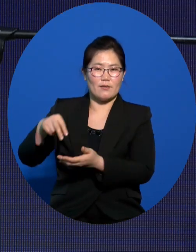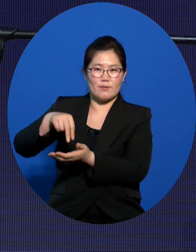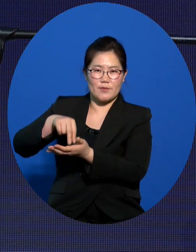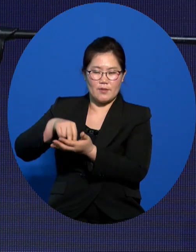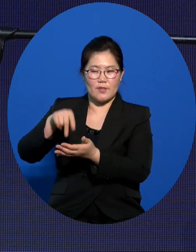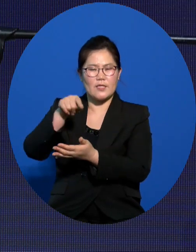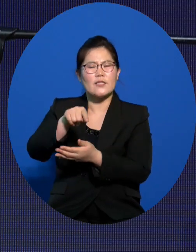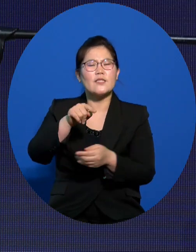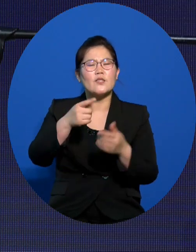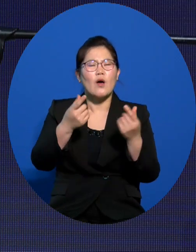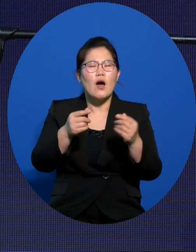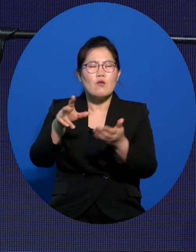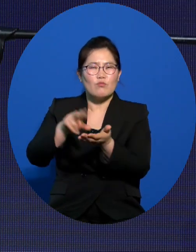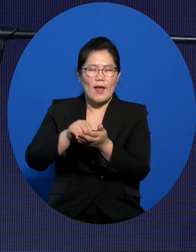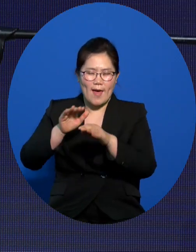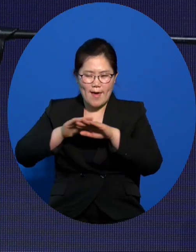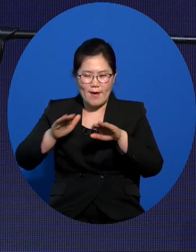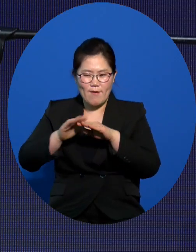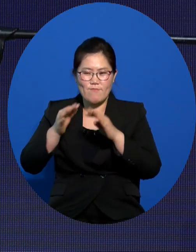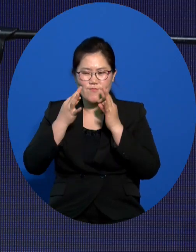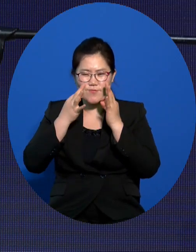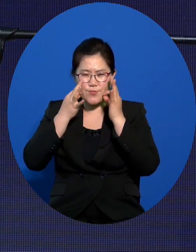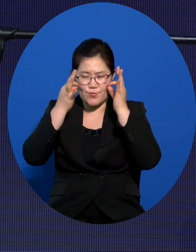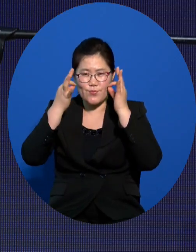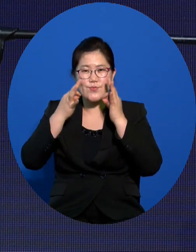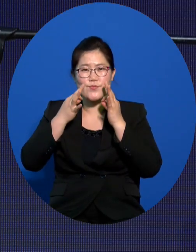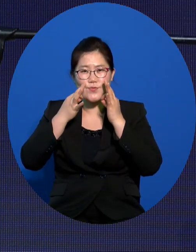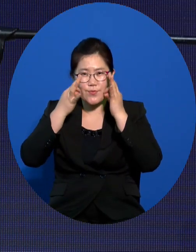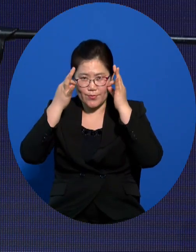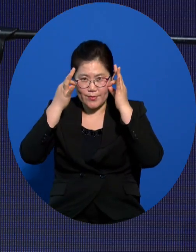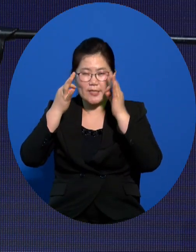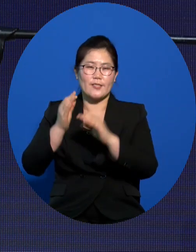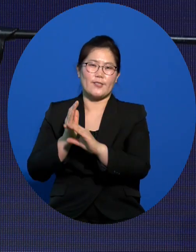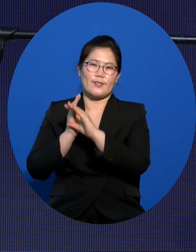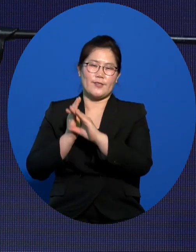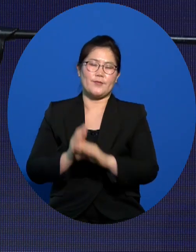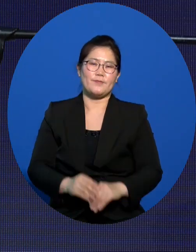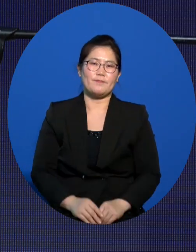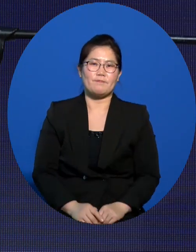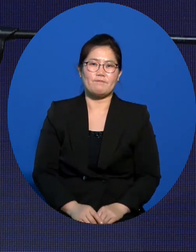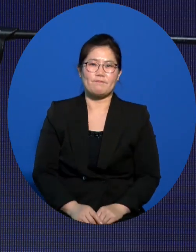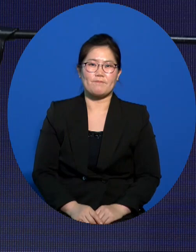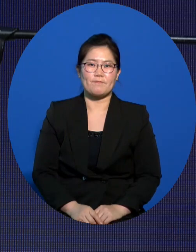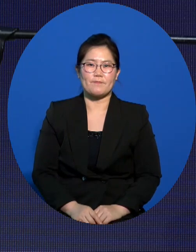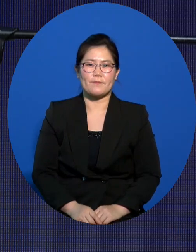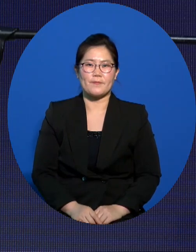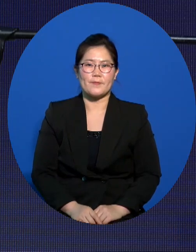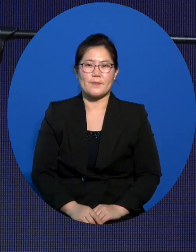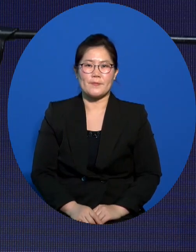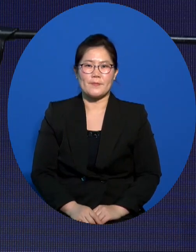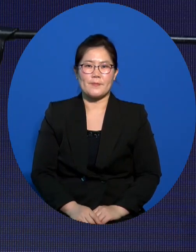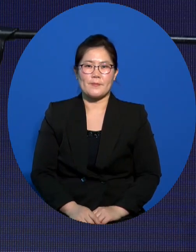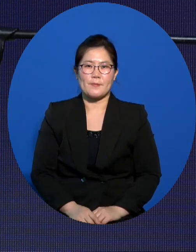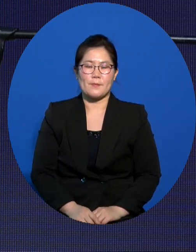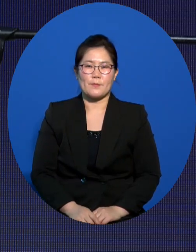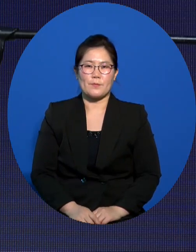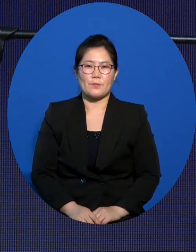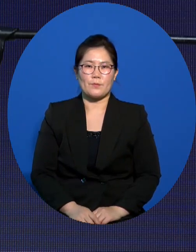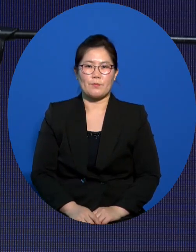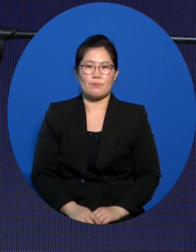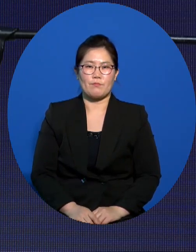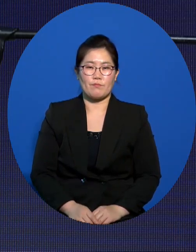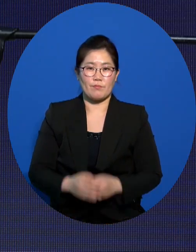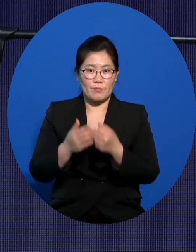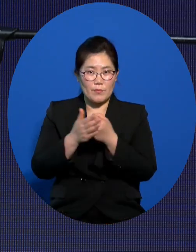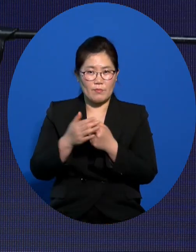accordance to the priorities that we have agreed upon. And we can make this not